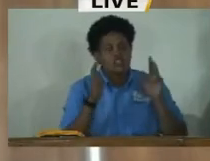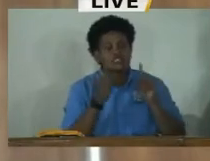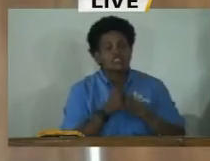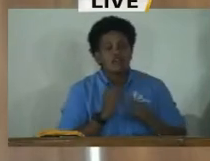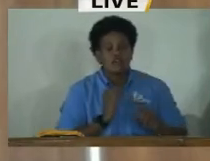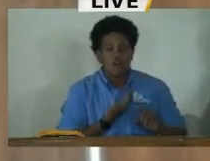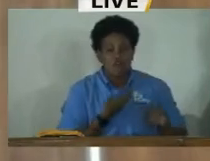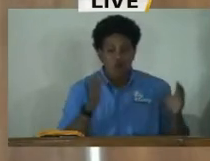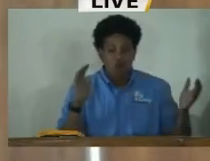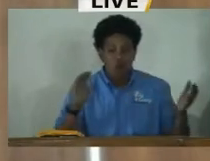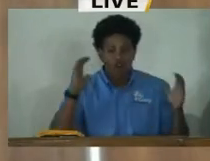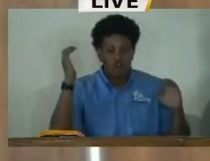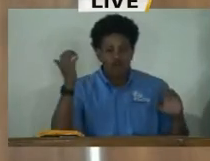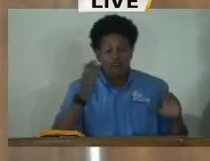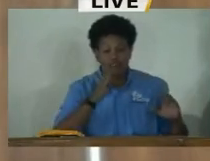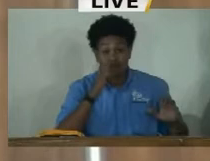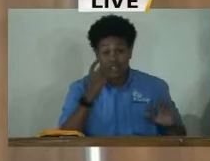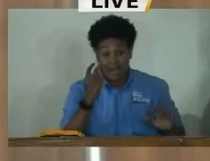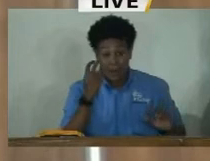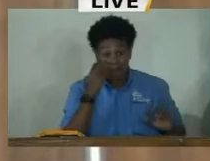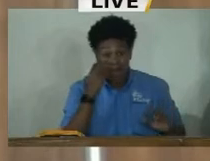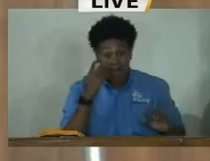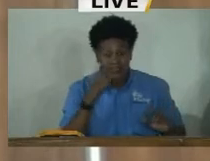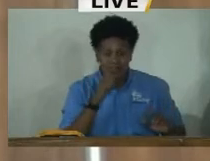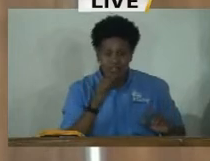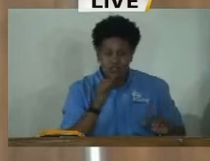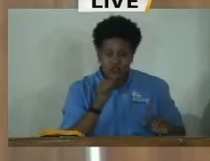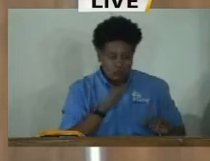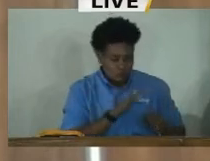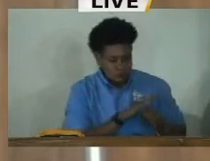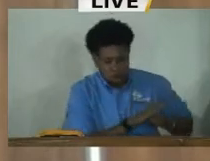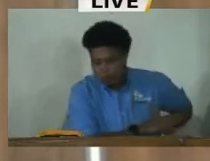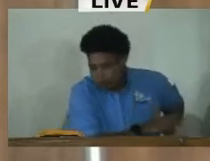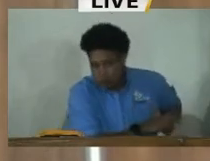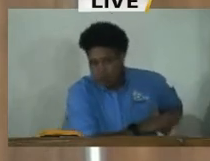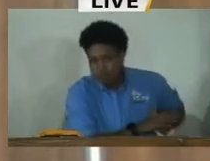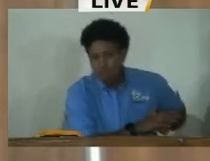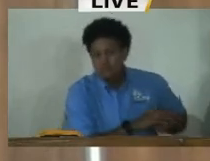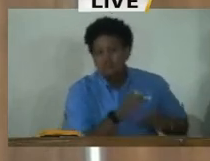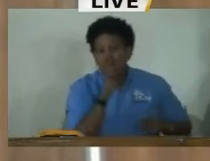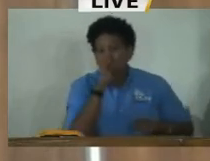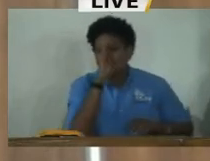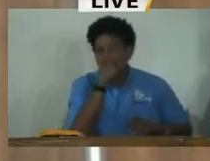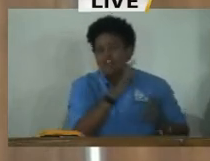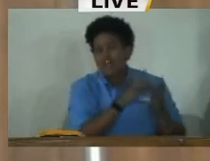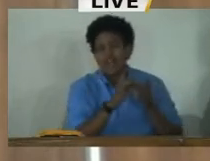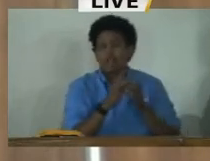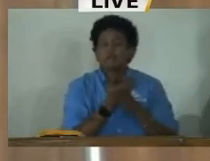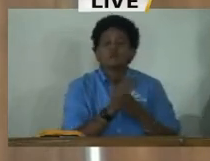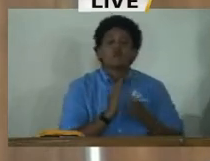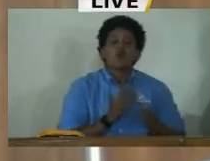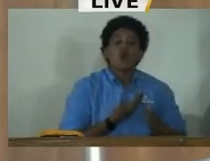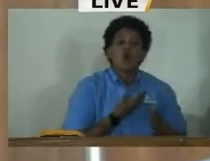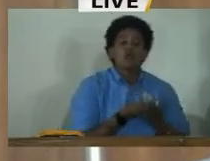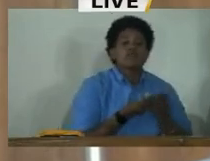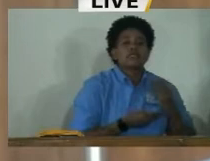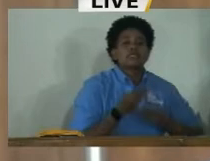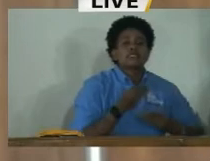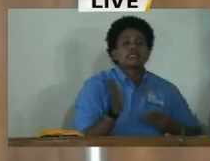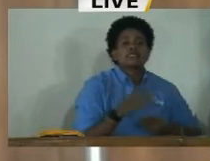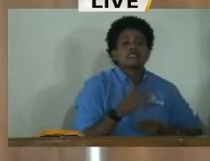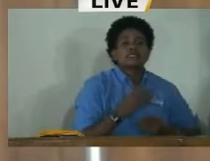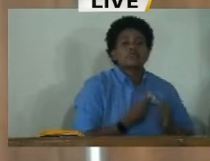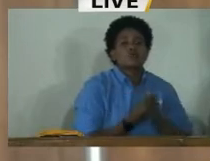our crisis is blinding and suffocating. The direct link between our anemic economic growth